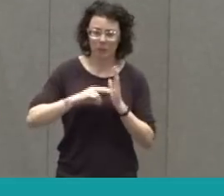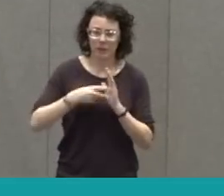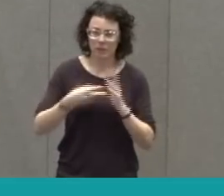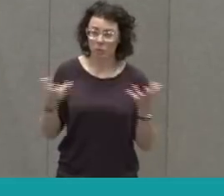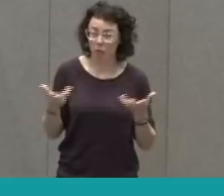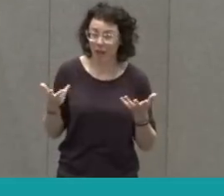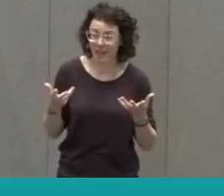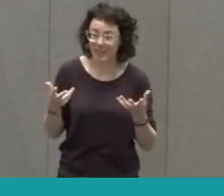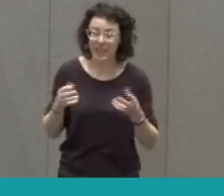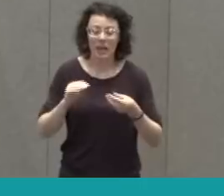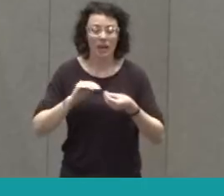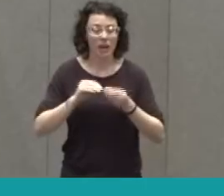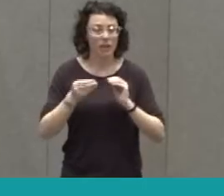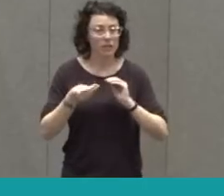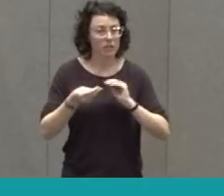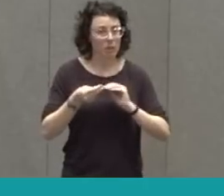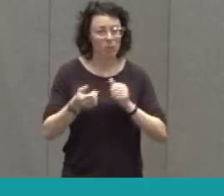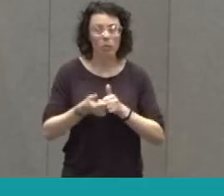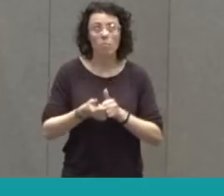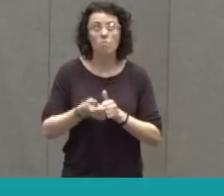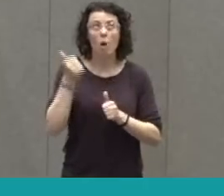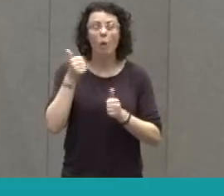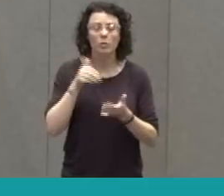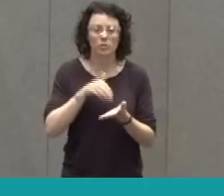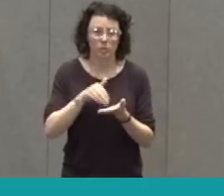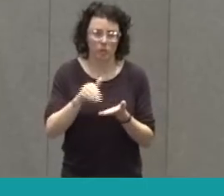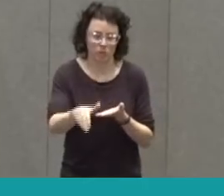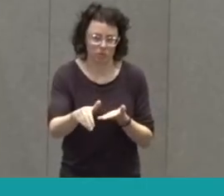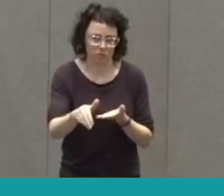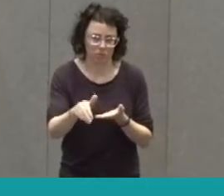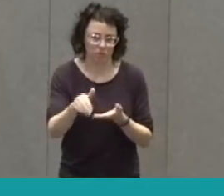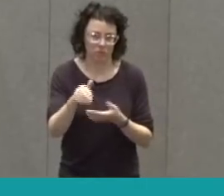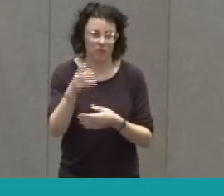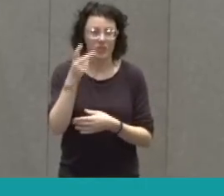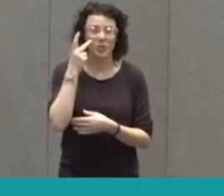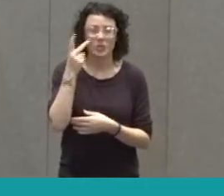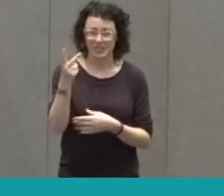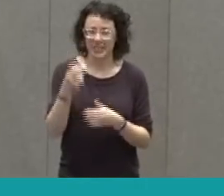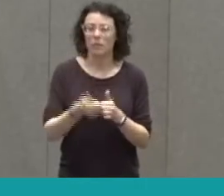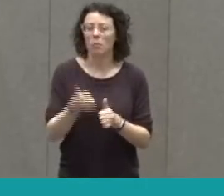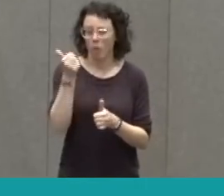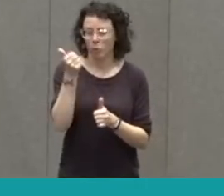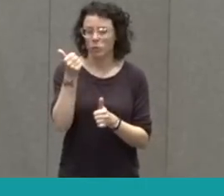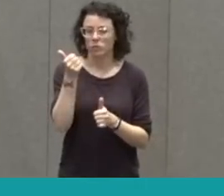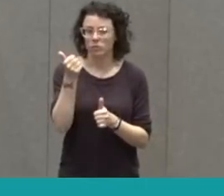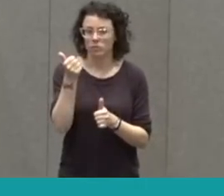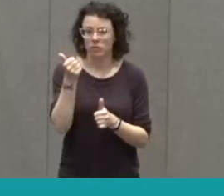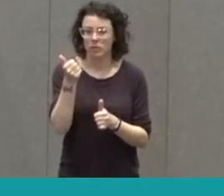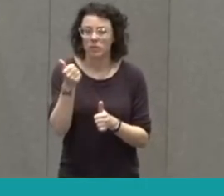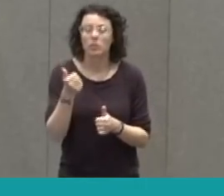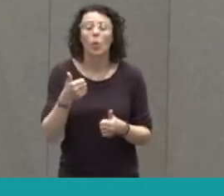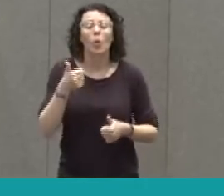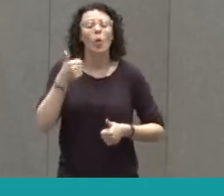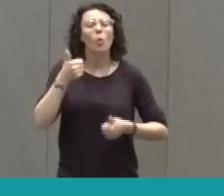we were to talk about our month, which month was repeated most often?